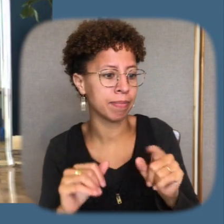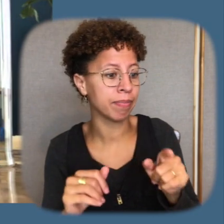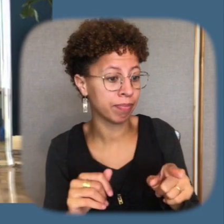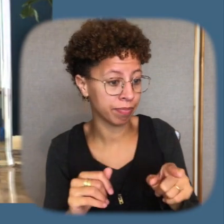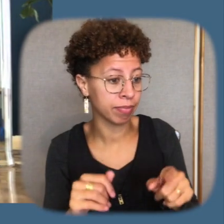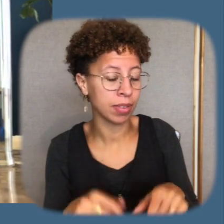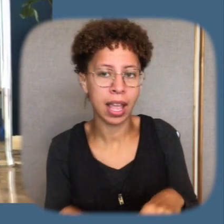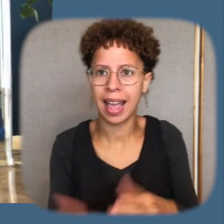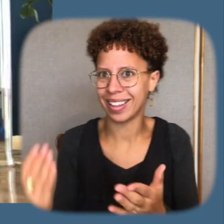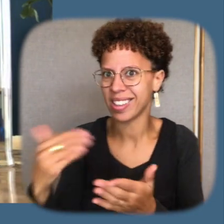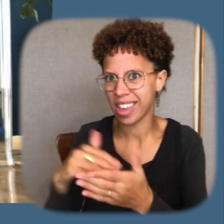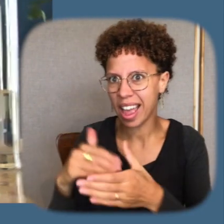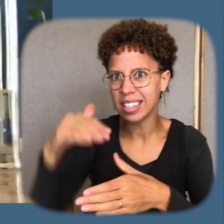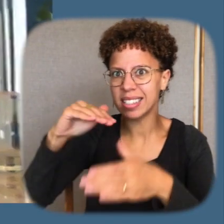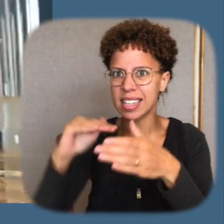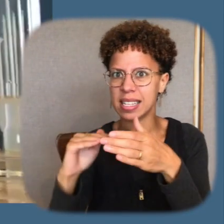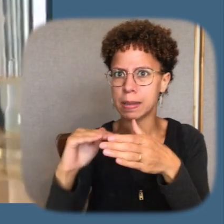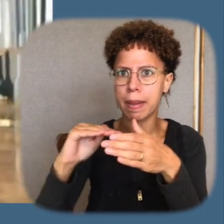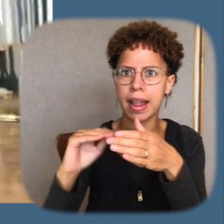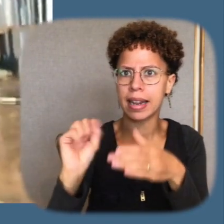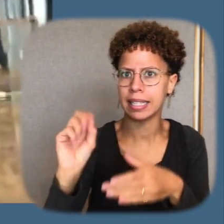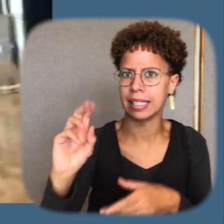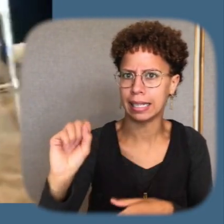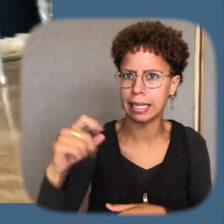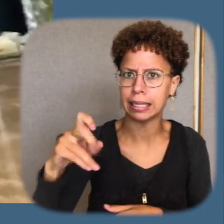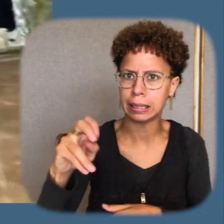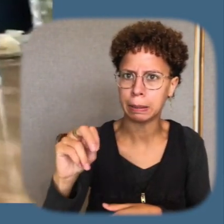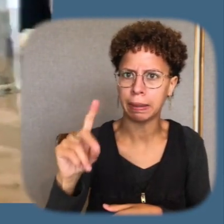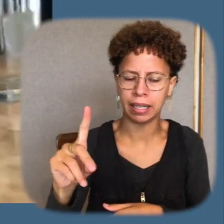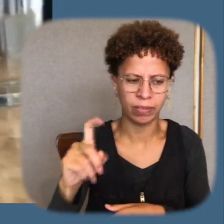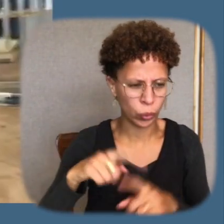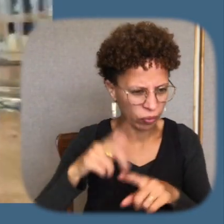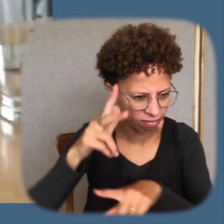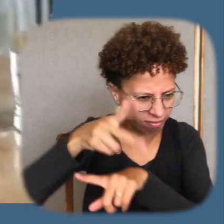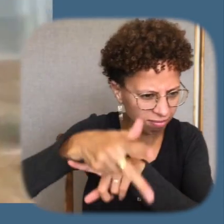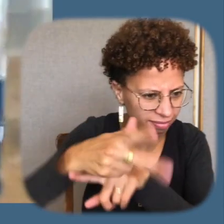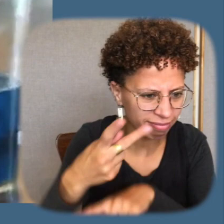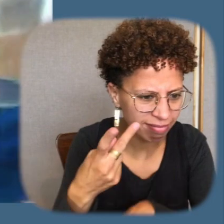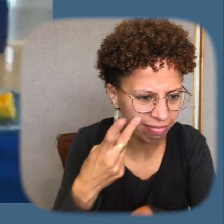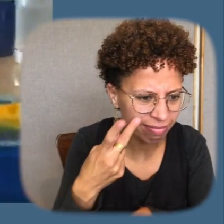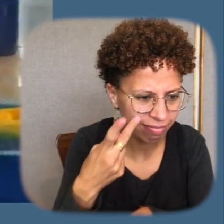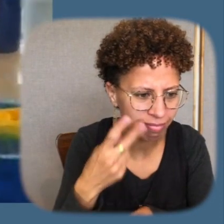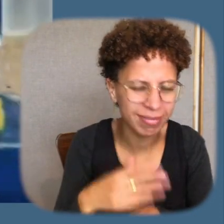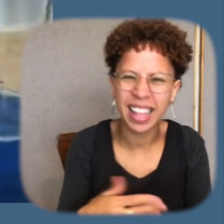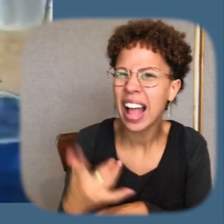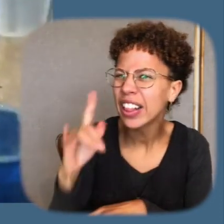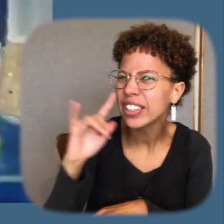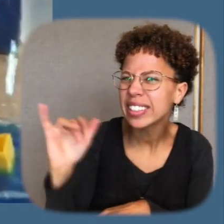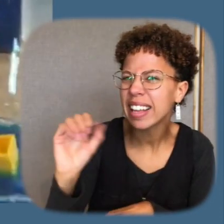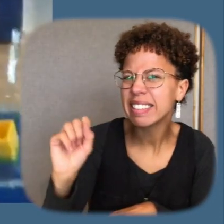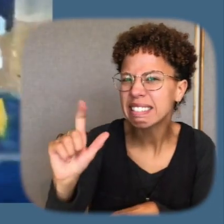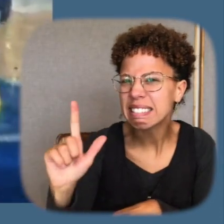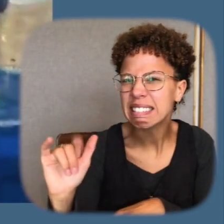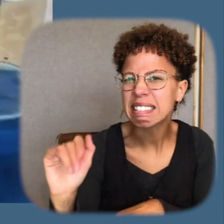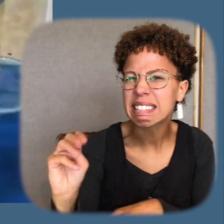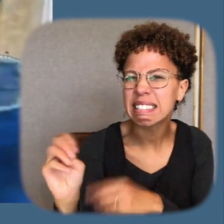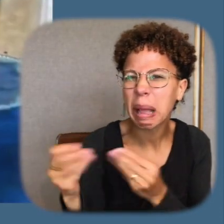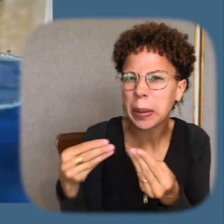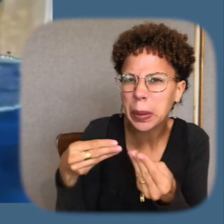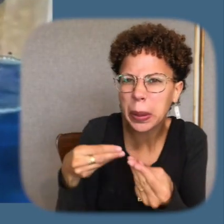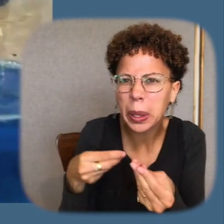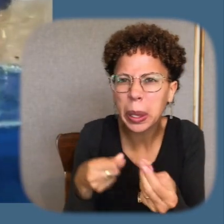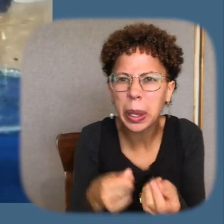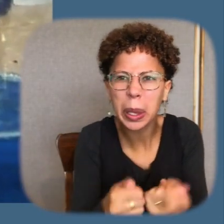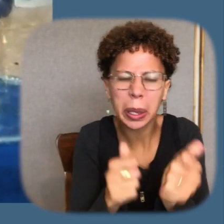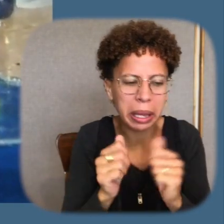Spend again. Ooh, what happened? I'm gonna have to get a close-up of these here. It kind of looks like slime. It kind of does look like